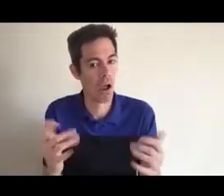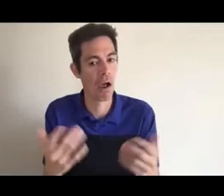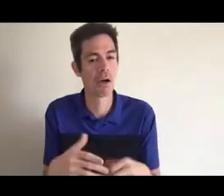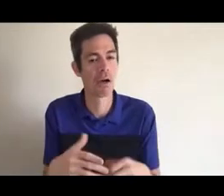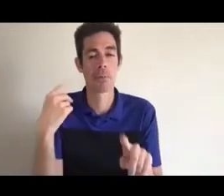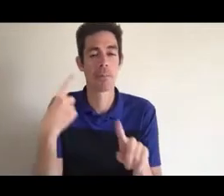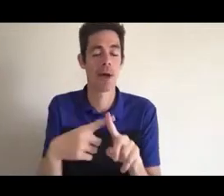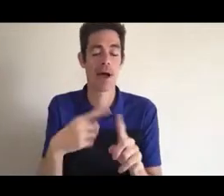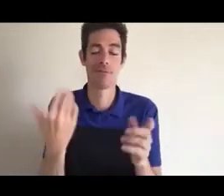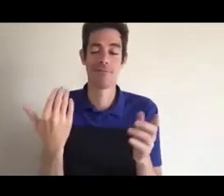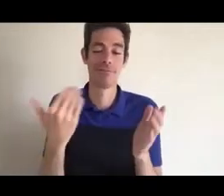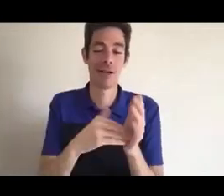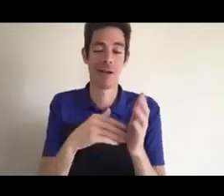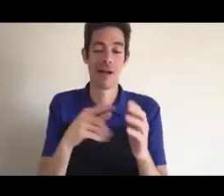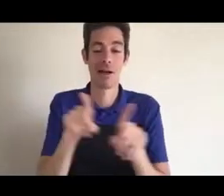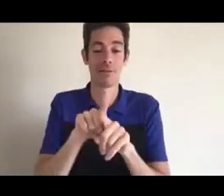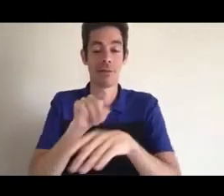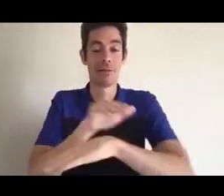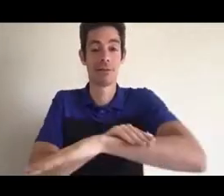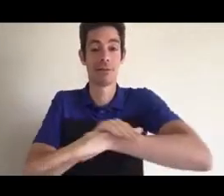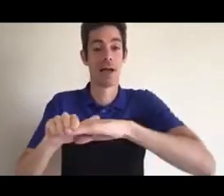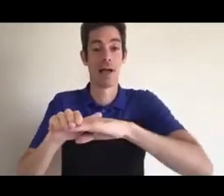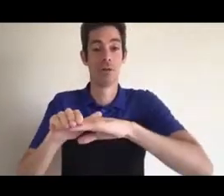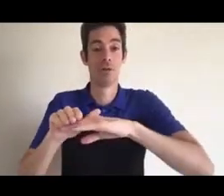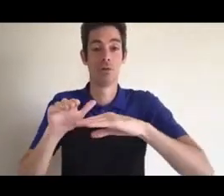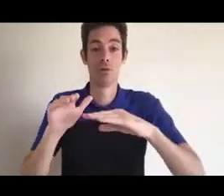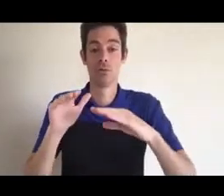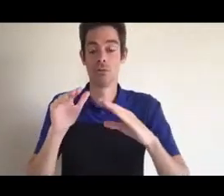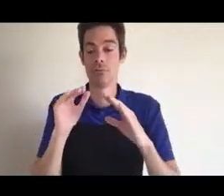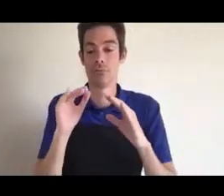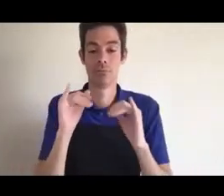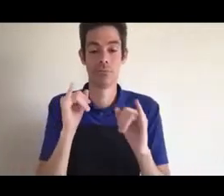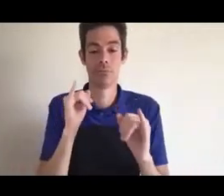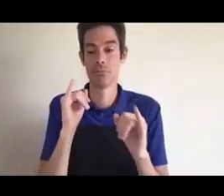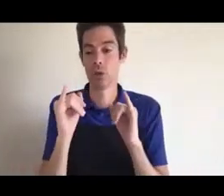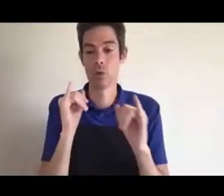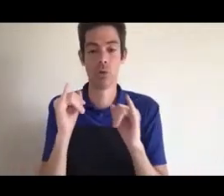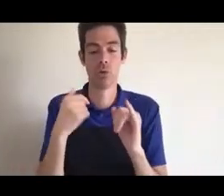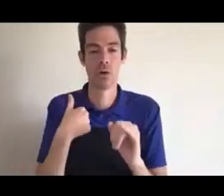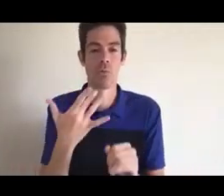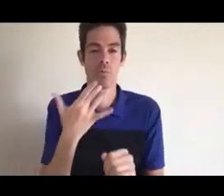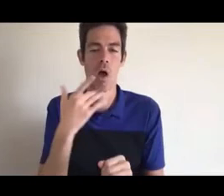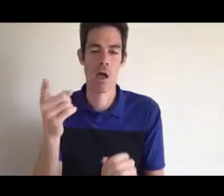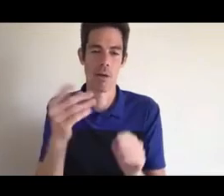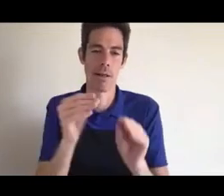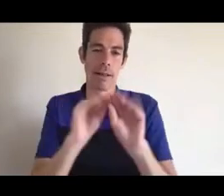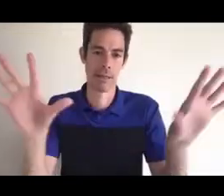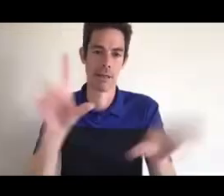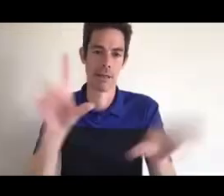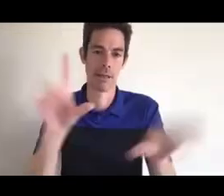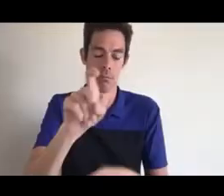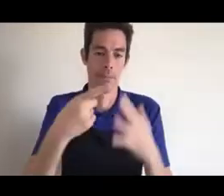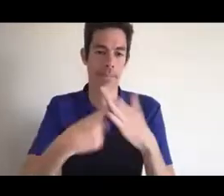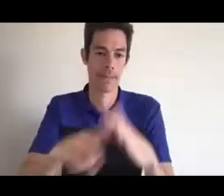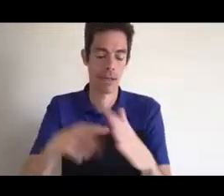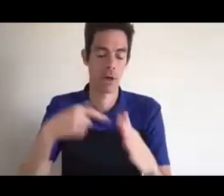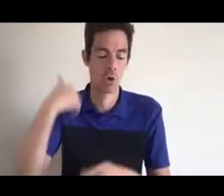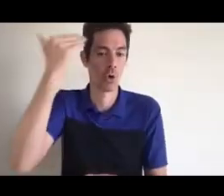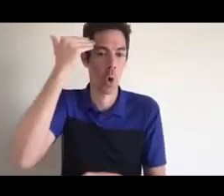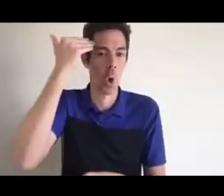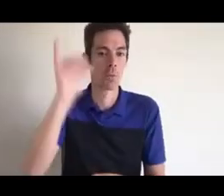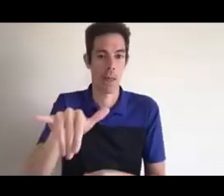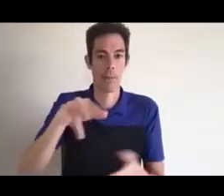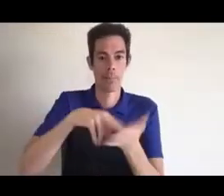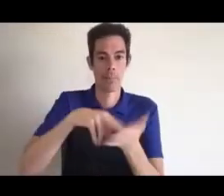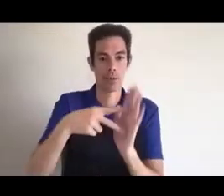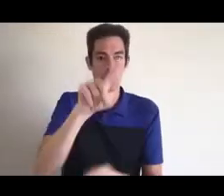questions, which was really interesting. Again, as working on stage or in an interview, I would rather